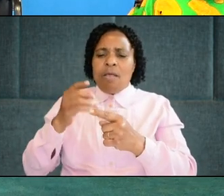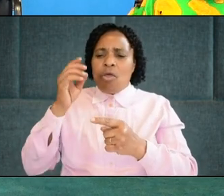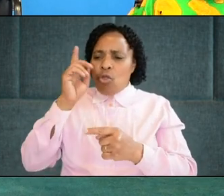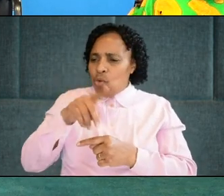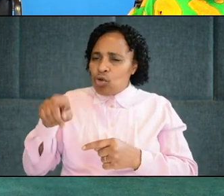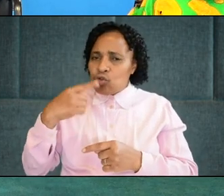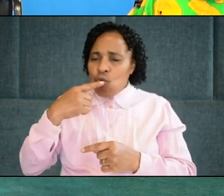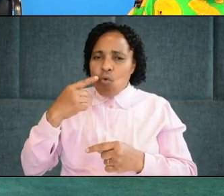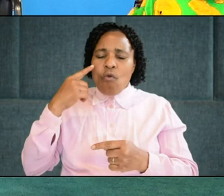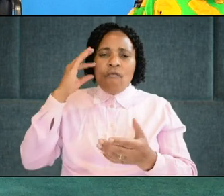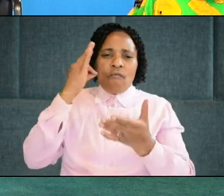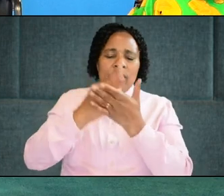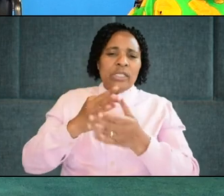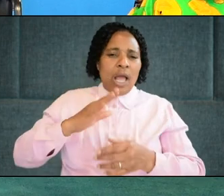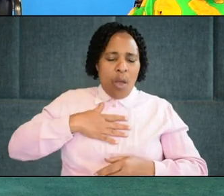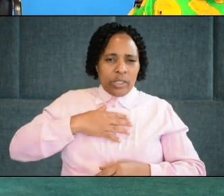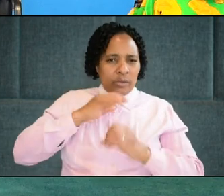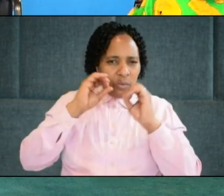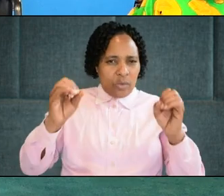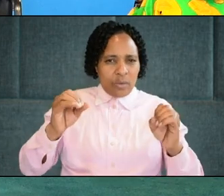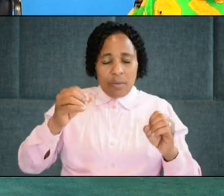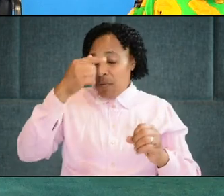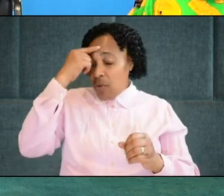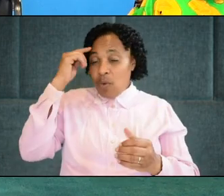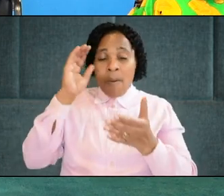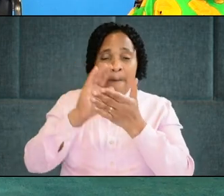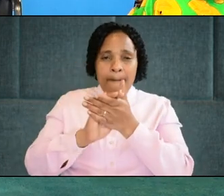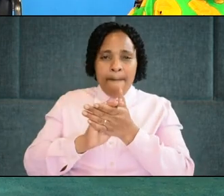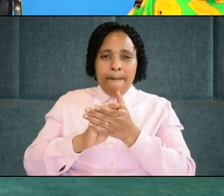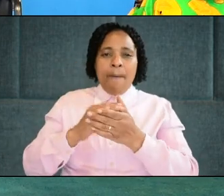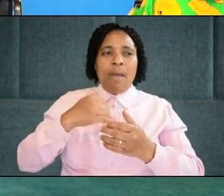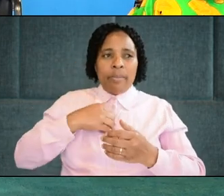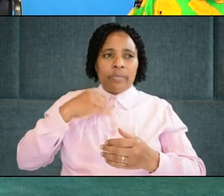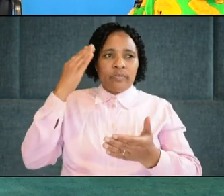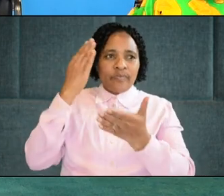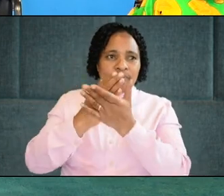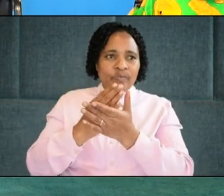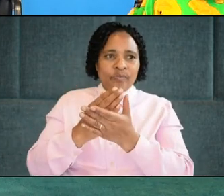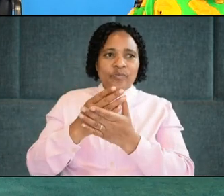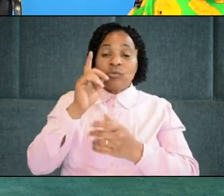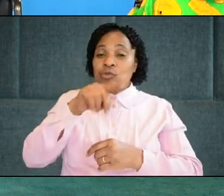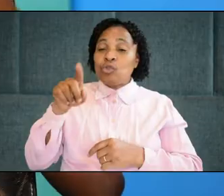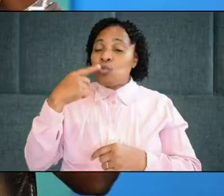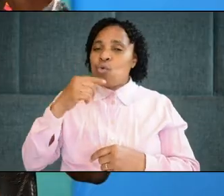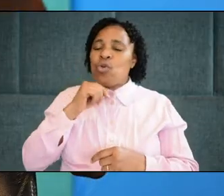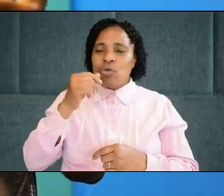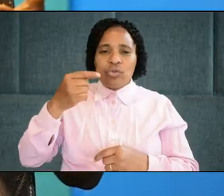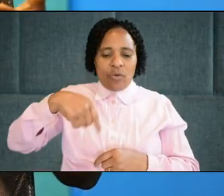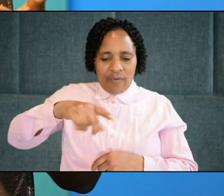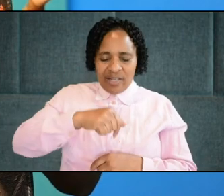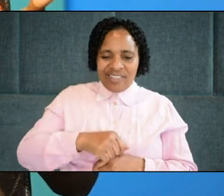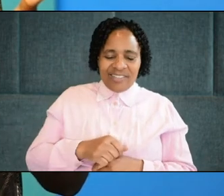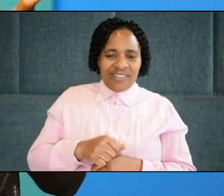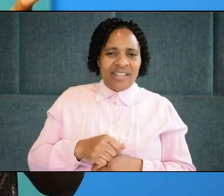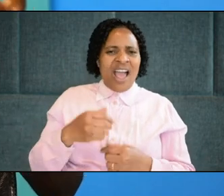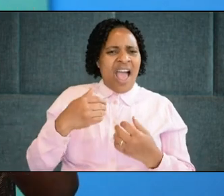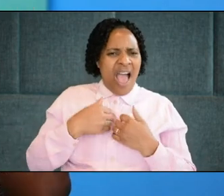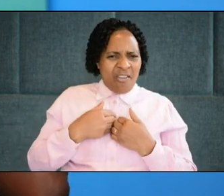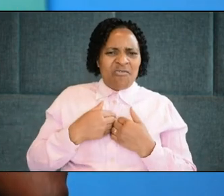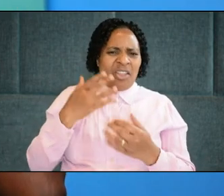faith, since we believe we have the truth, thus those who are not of us have